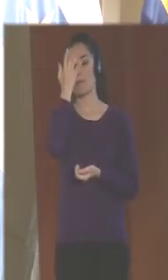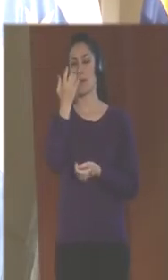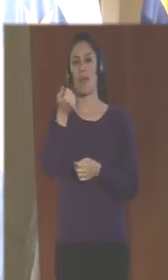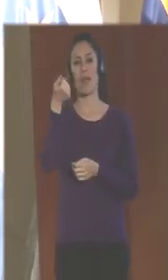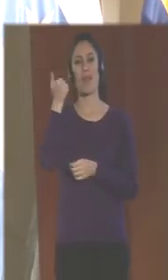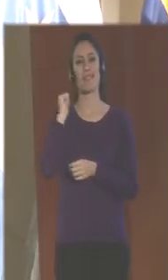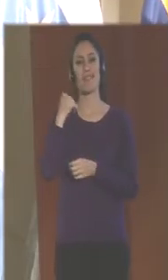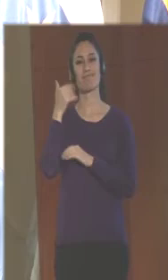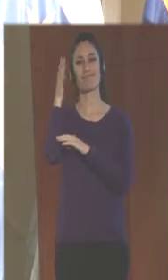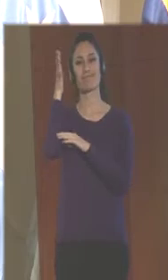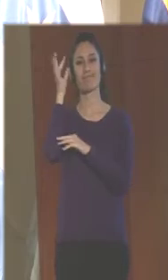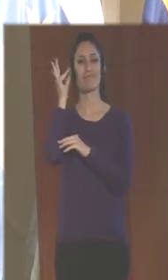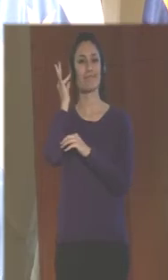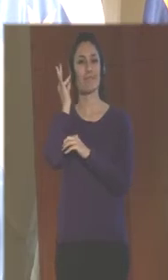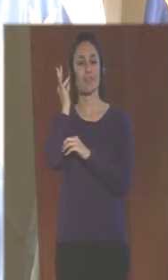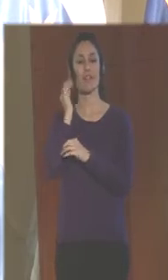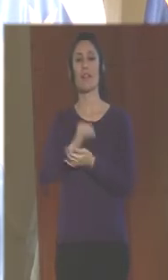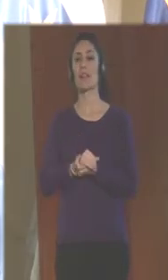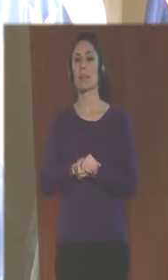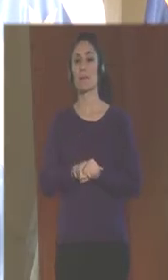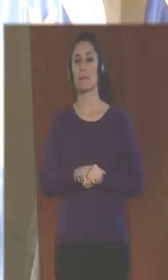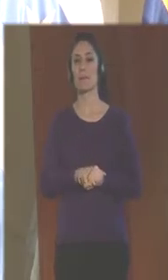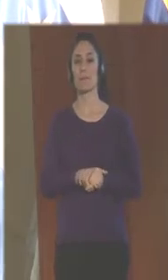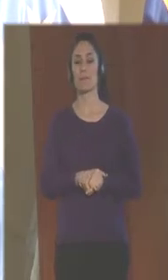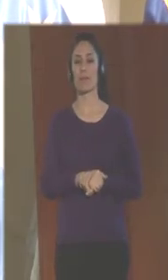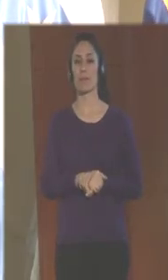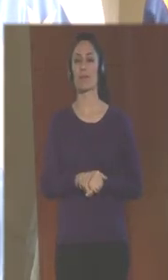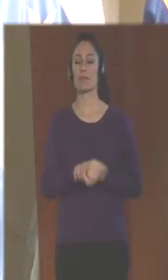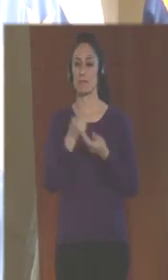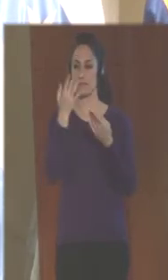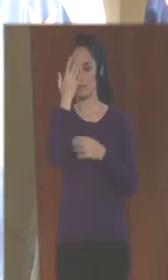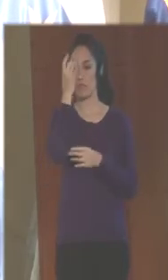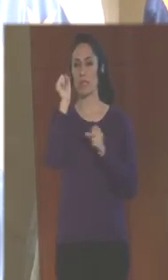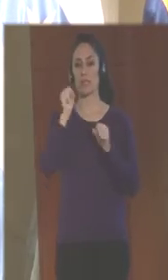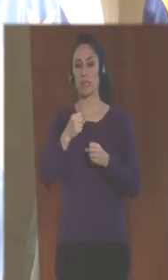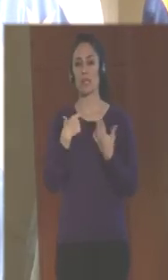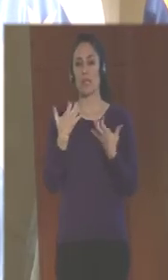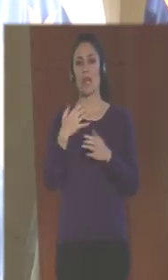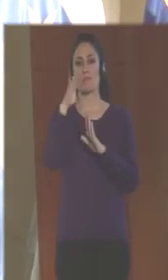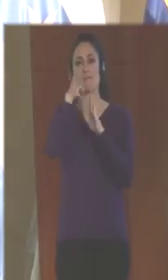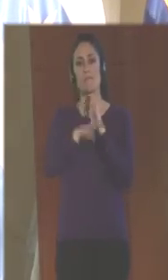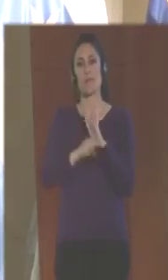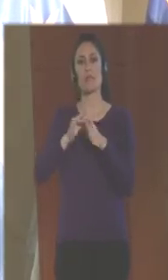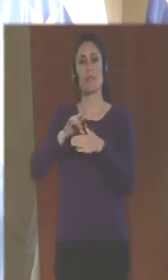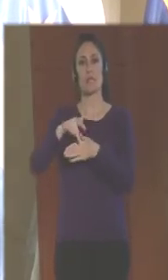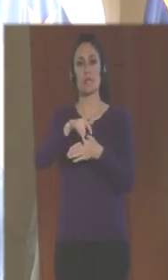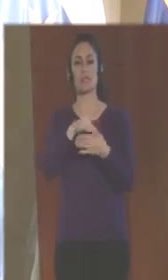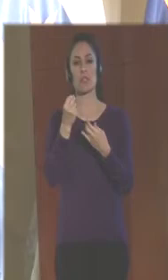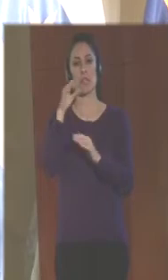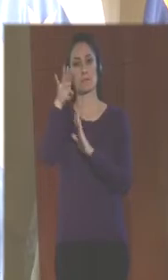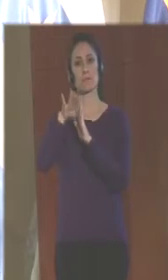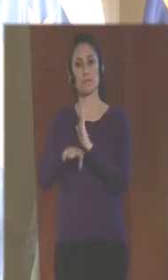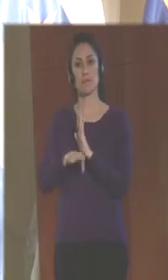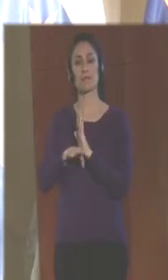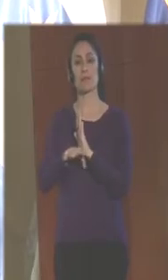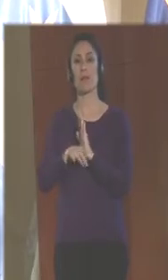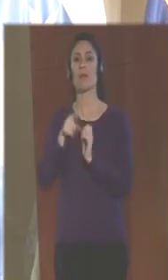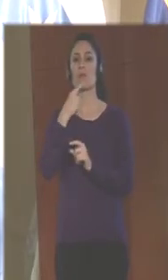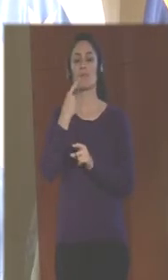as Ms. Wallström was explaining, even if we're trying to reduce risks, it is